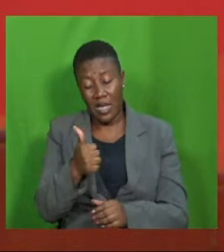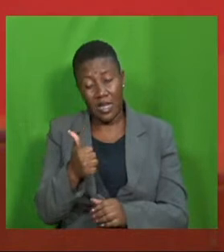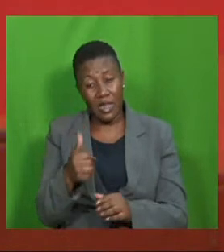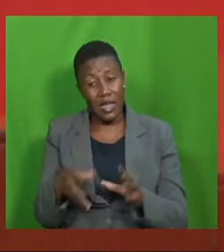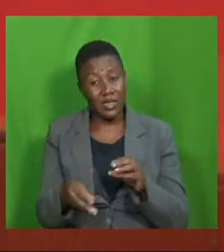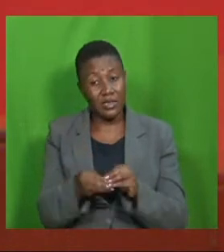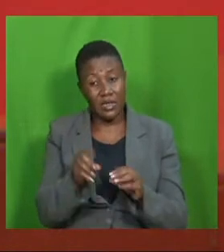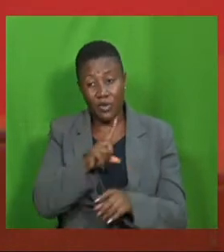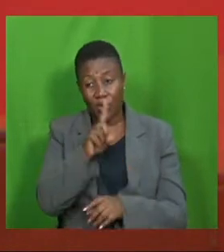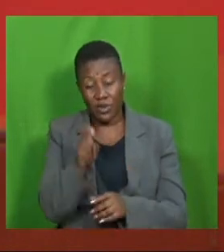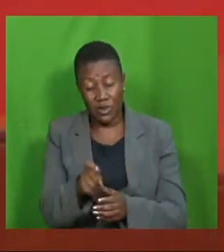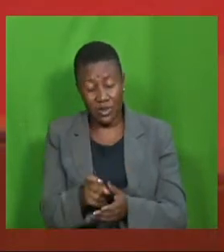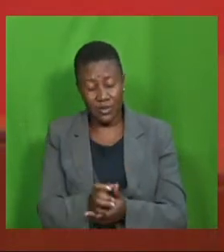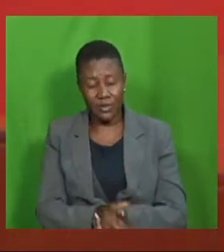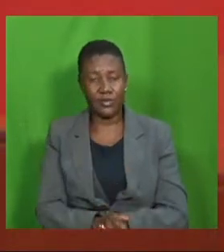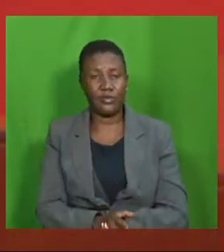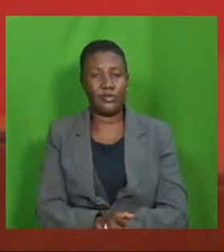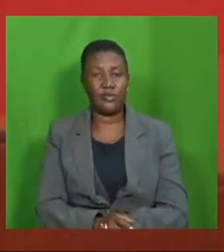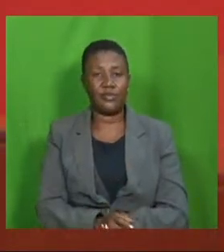question is,